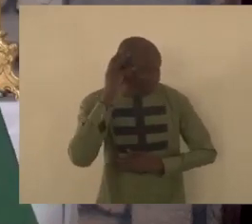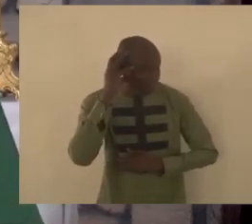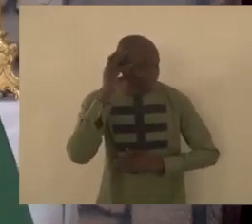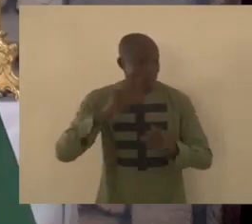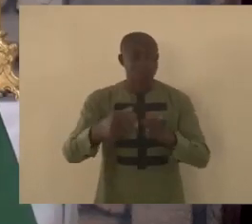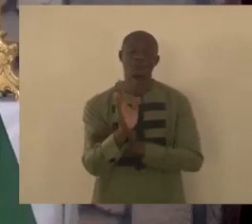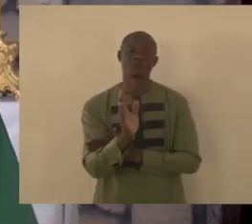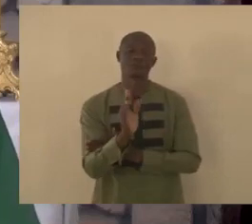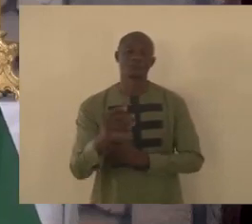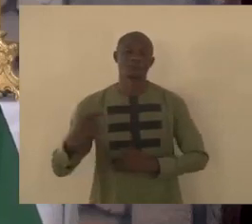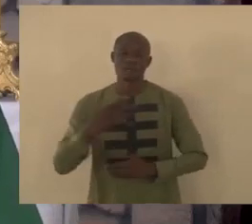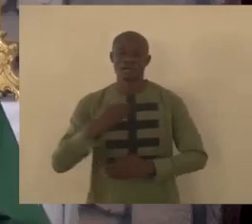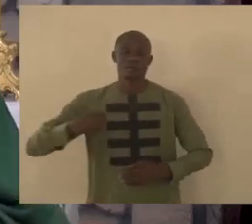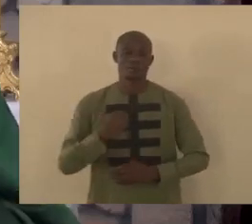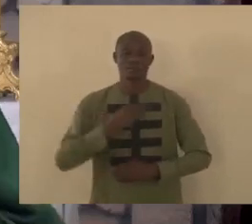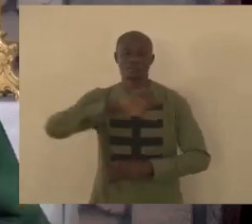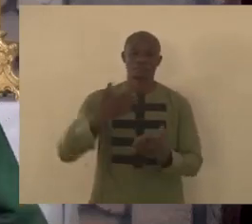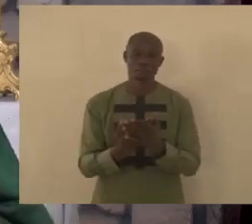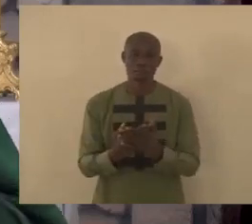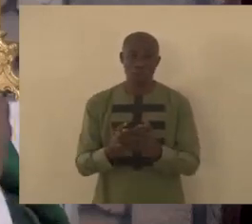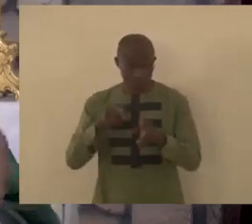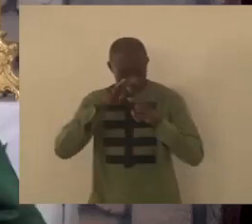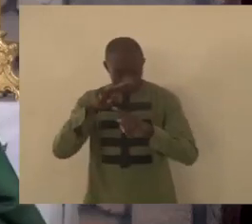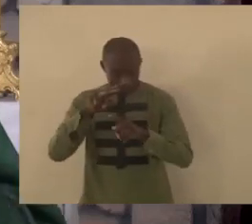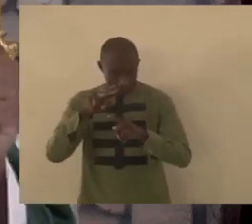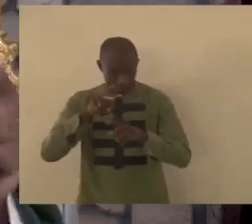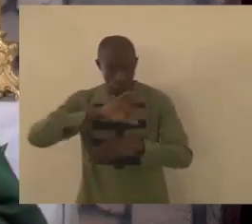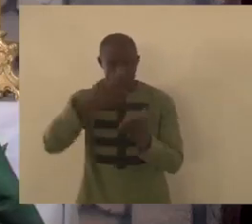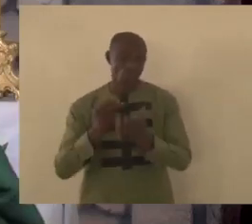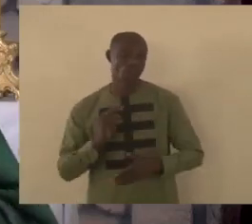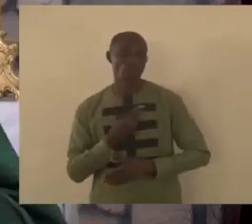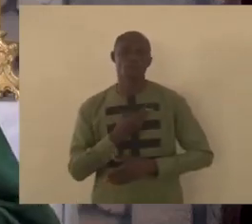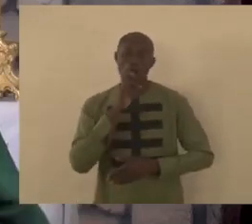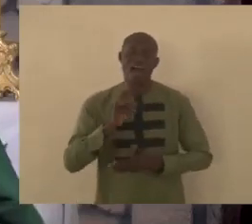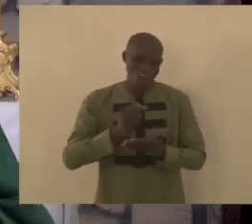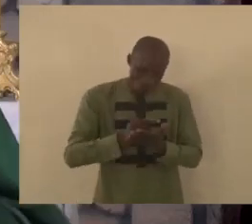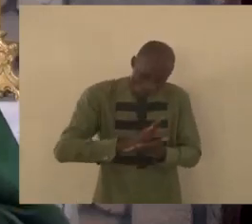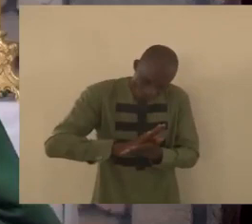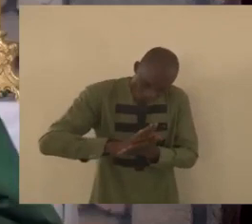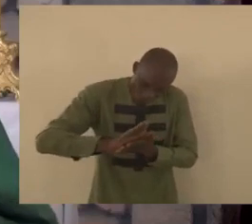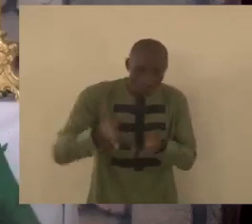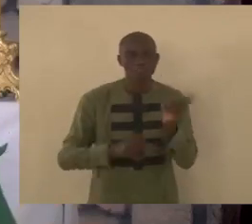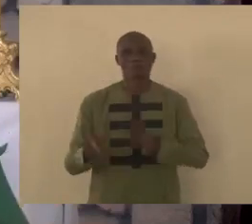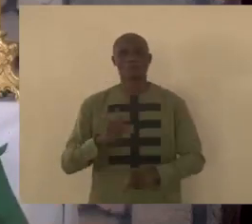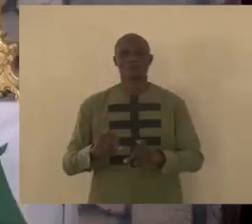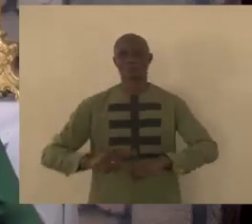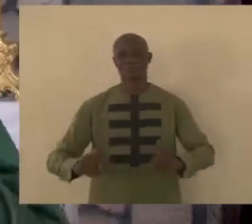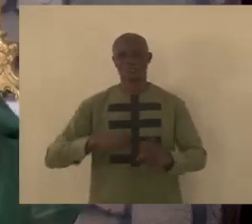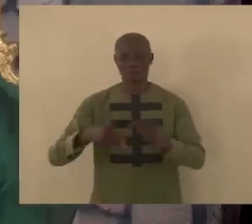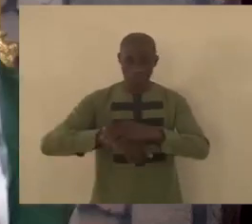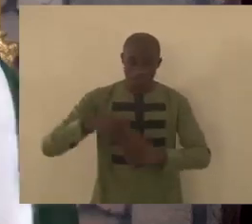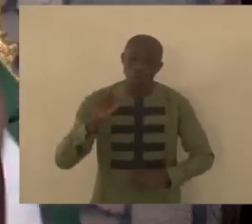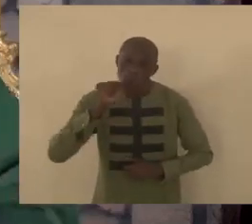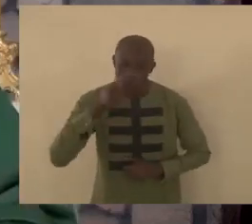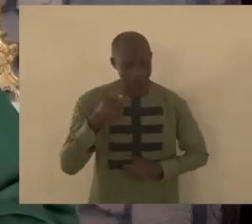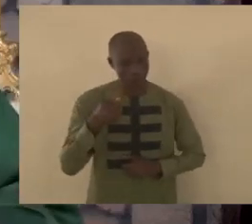God. And we all, if you look at us, you think all of us are what? Are holy people. But when we